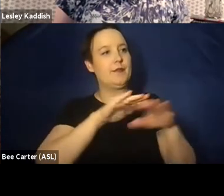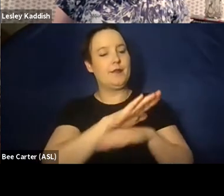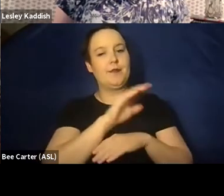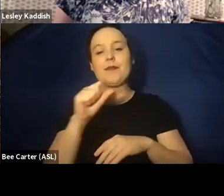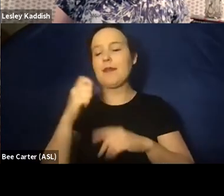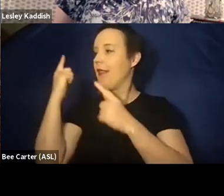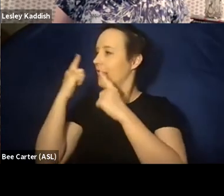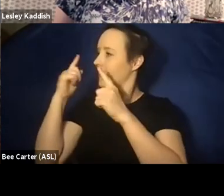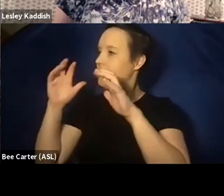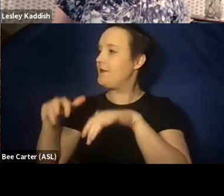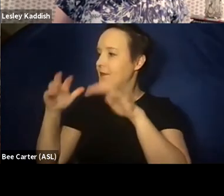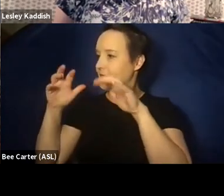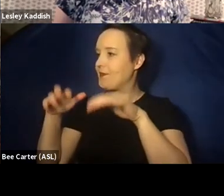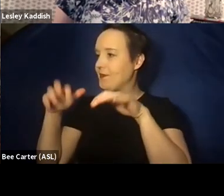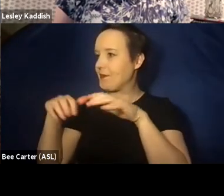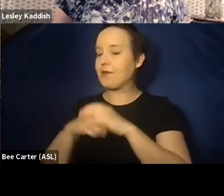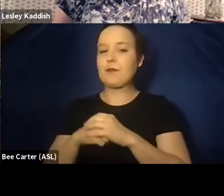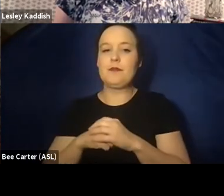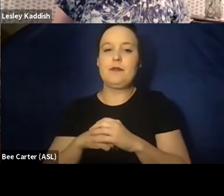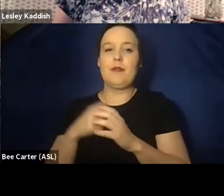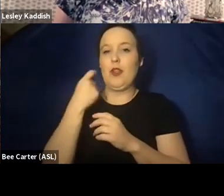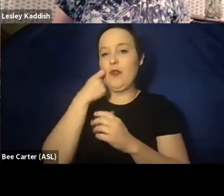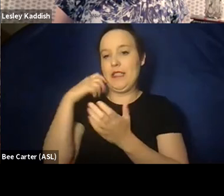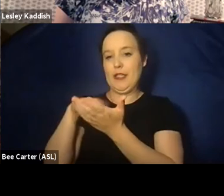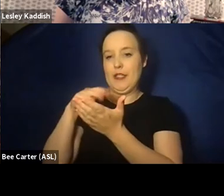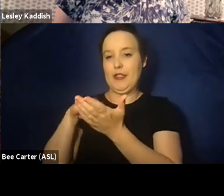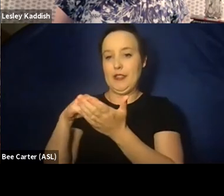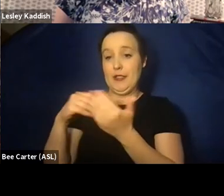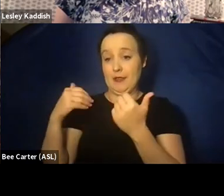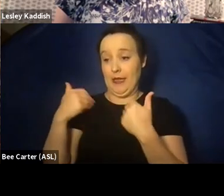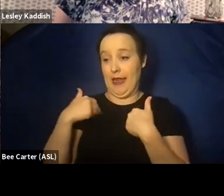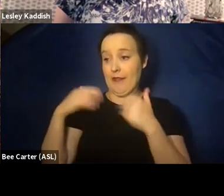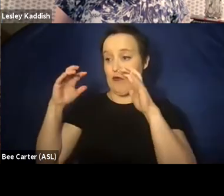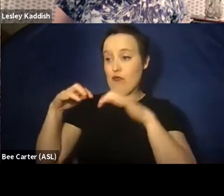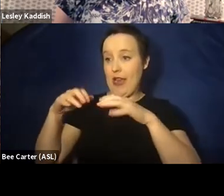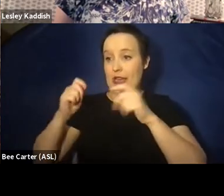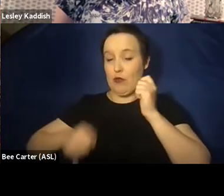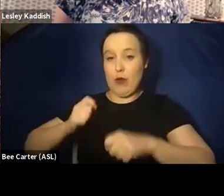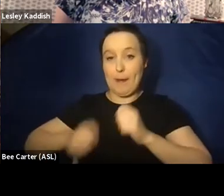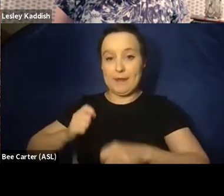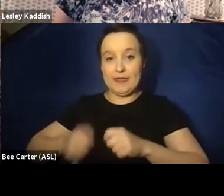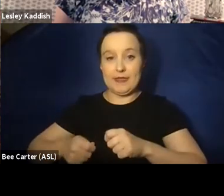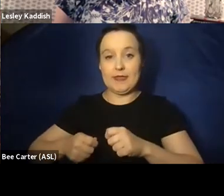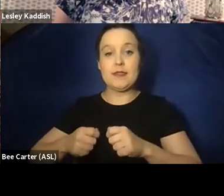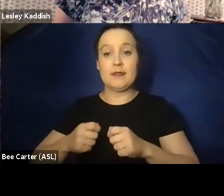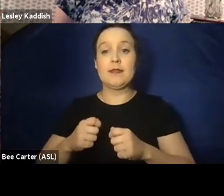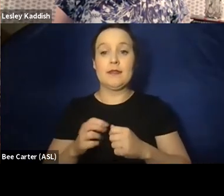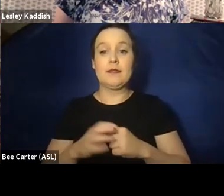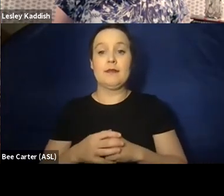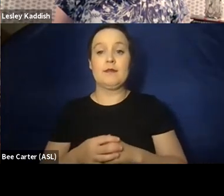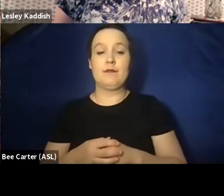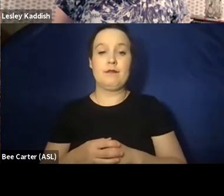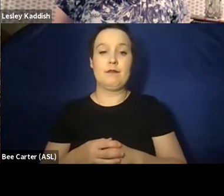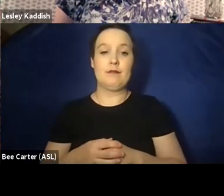rain. I learned recently there's rain drums, you know, and I kind of as a kid and as